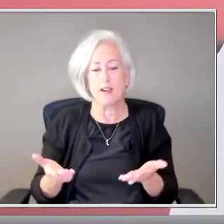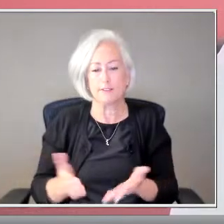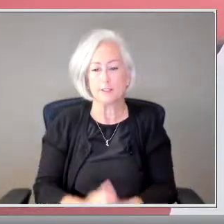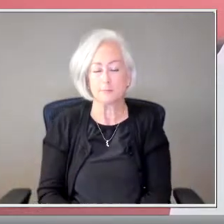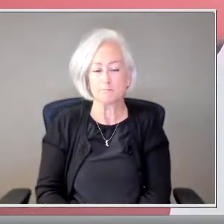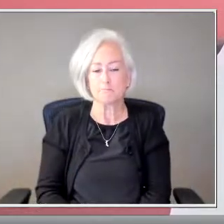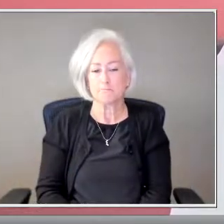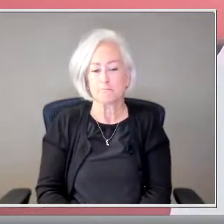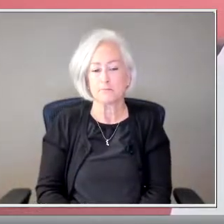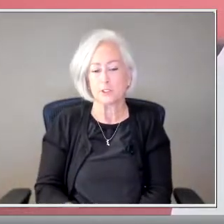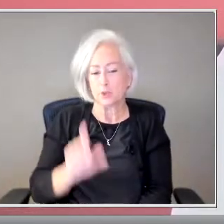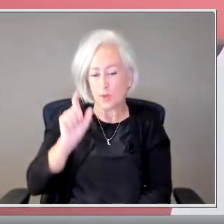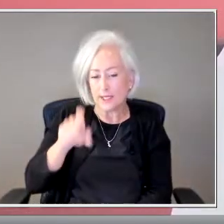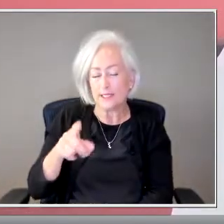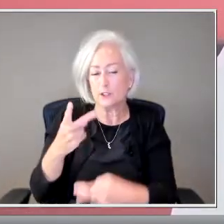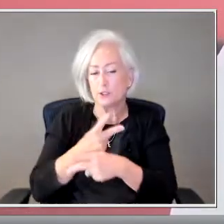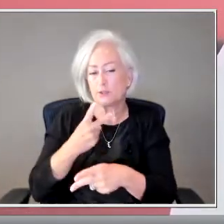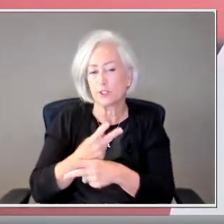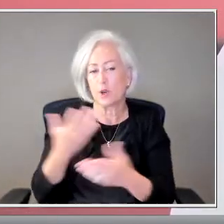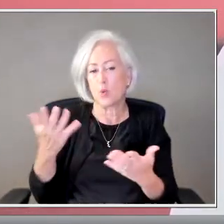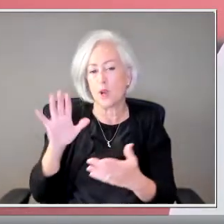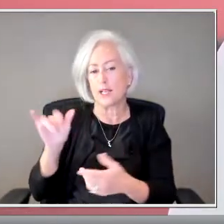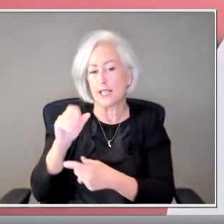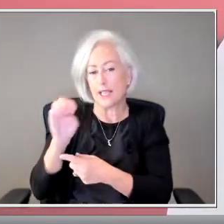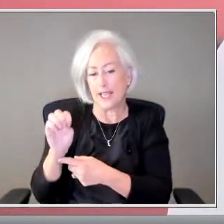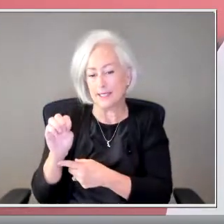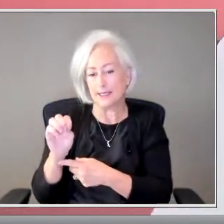out what cases of 15 other people in the